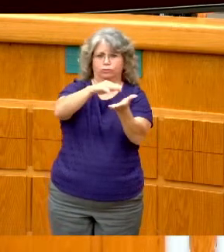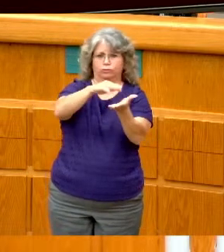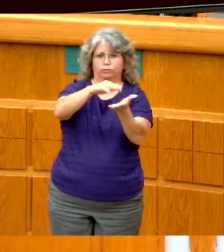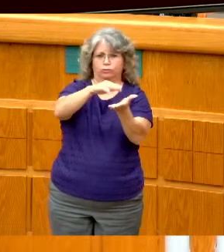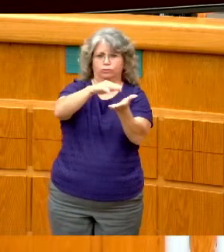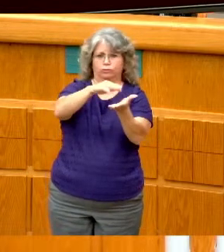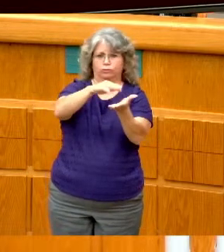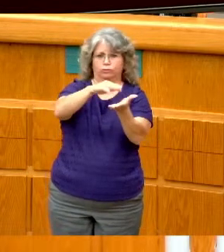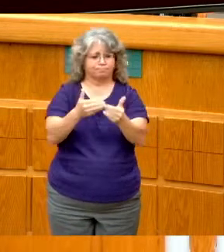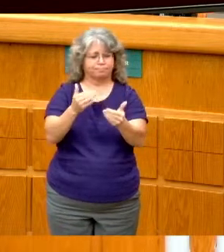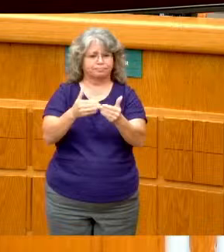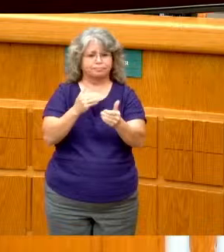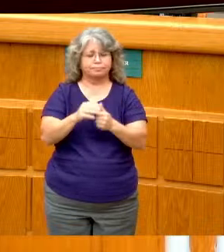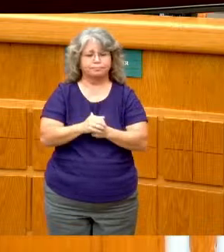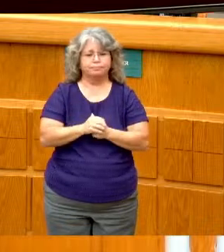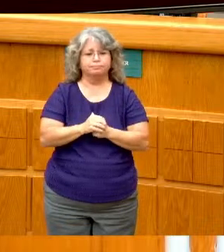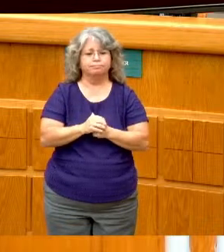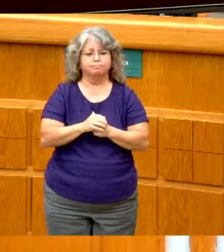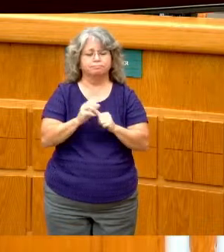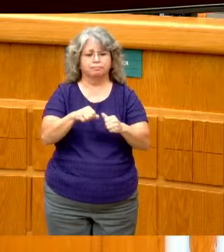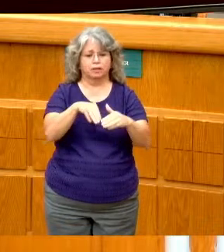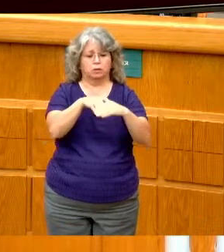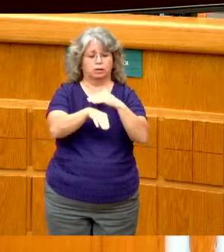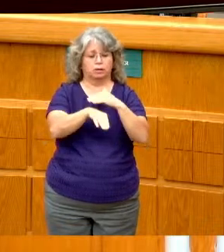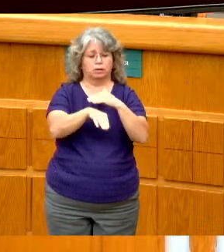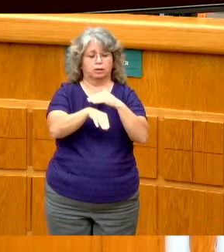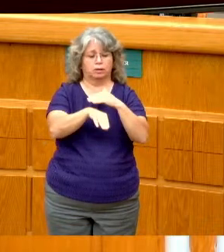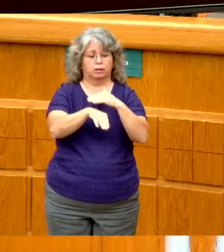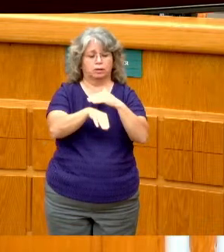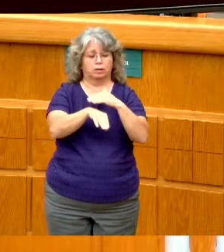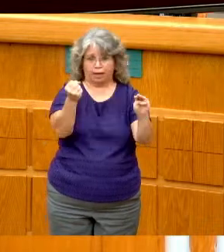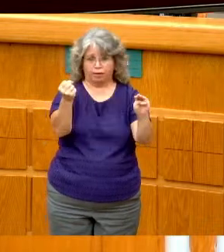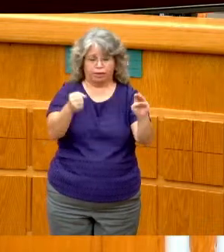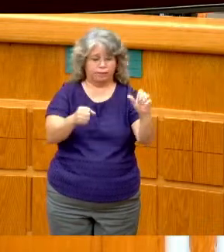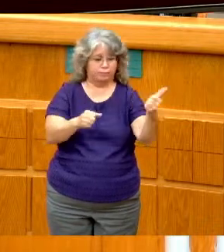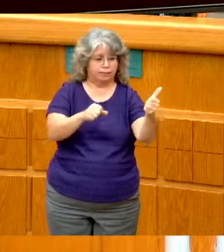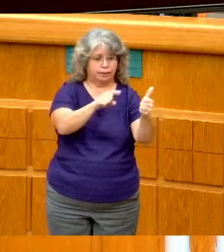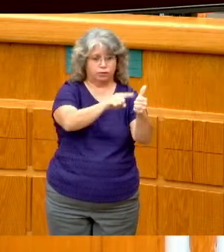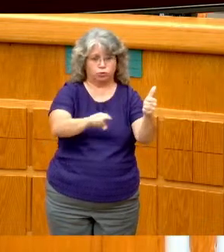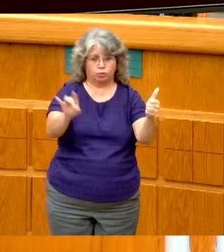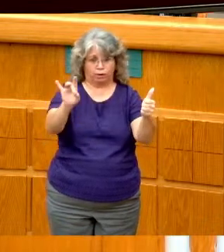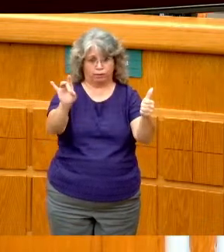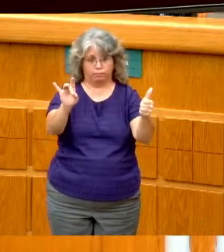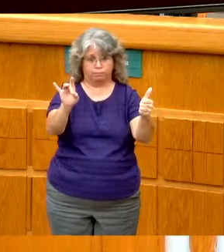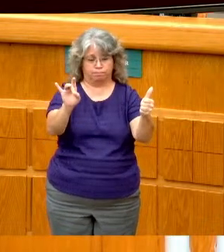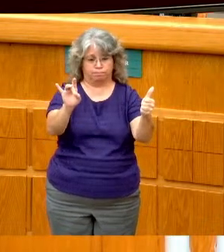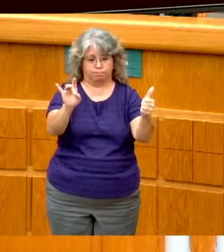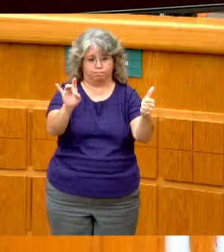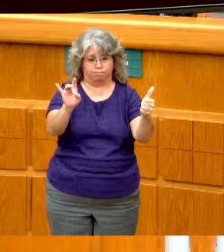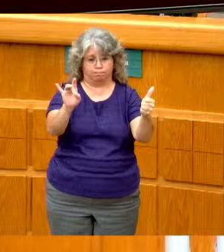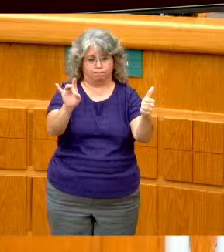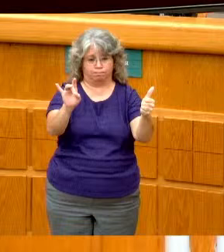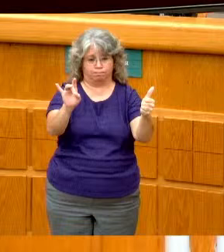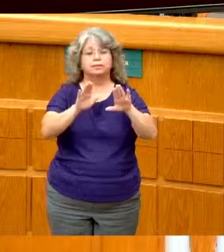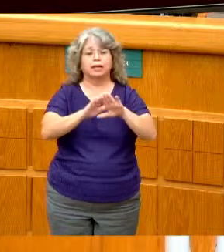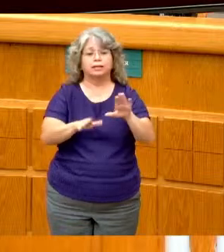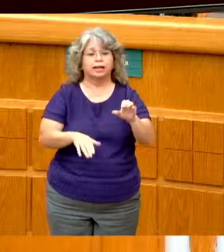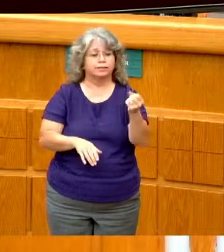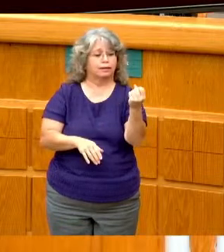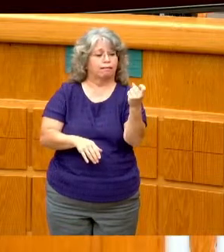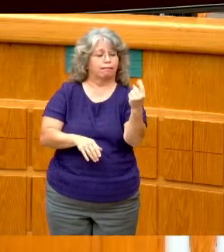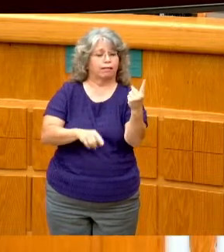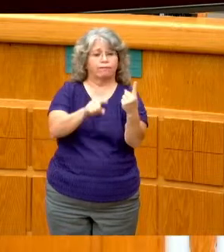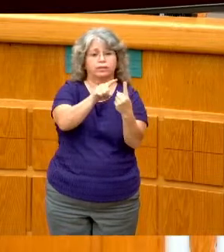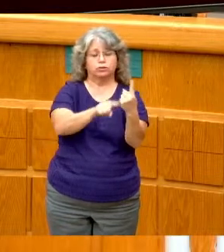to be able to walk in Monday through Saturday from 10 a.m. to 8 p.m. and on Sundays from 11